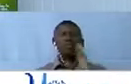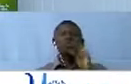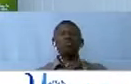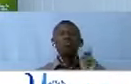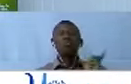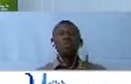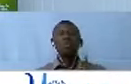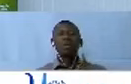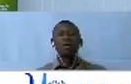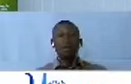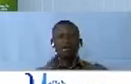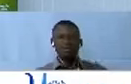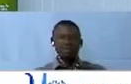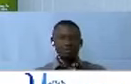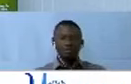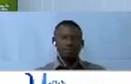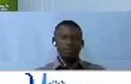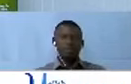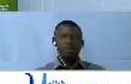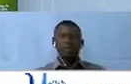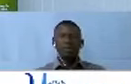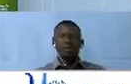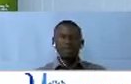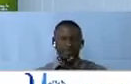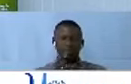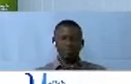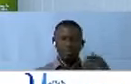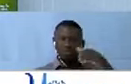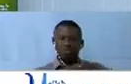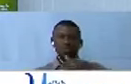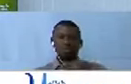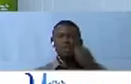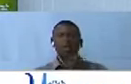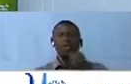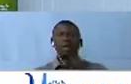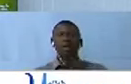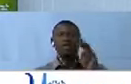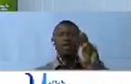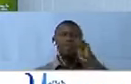then joined the Gambia National Gendarmerie. On the